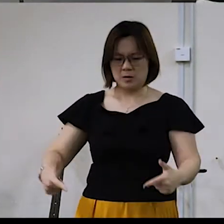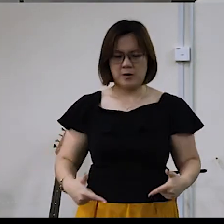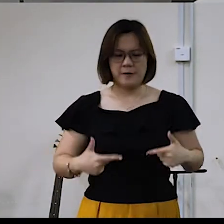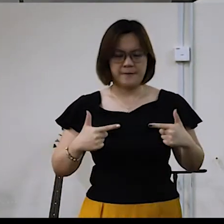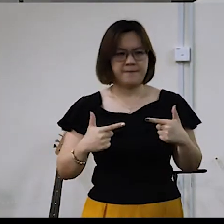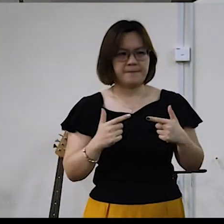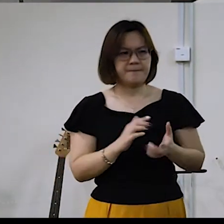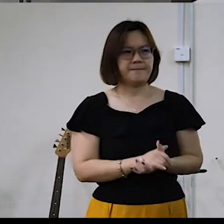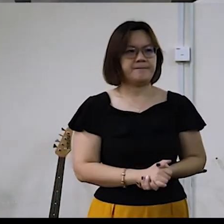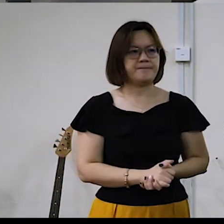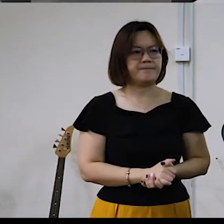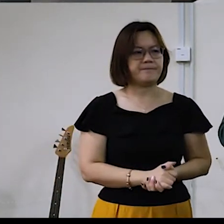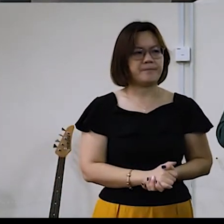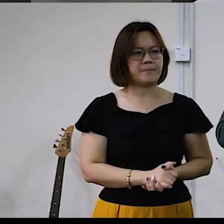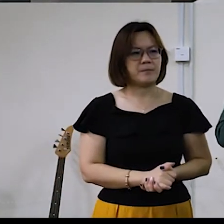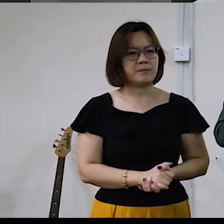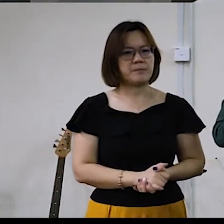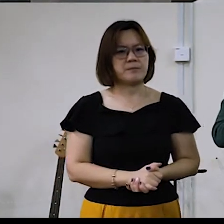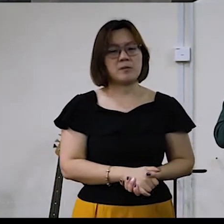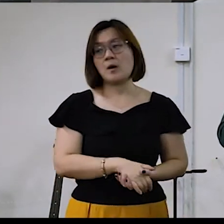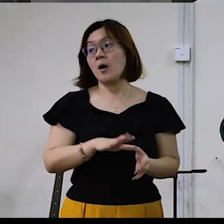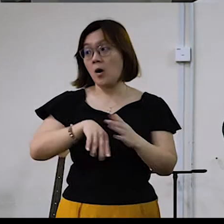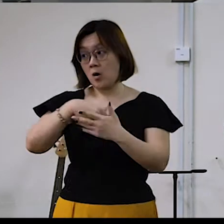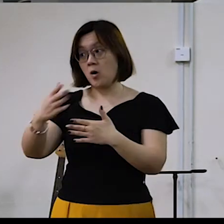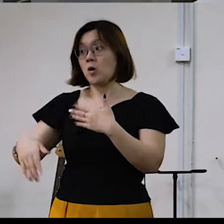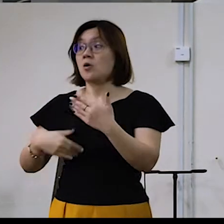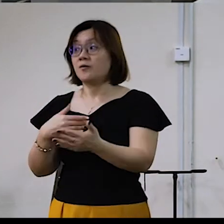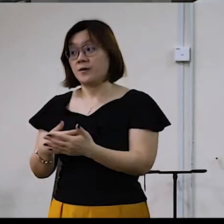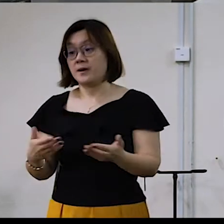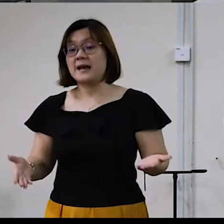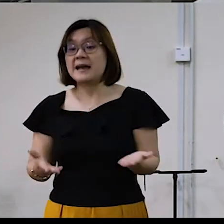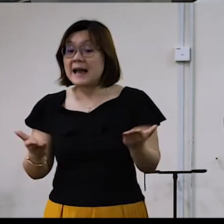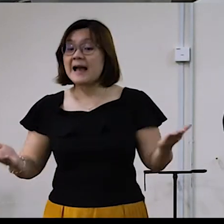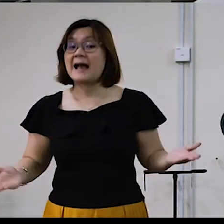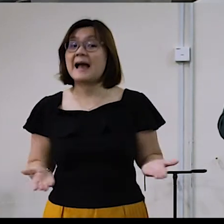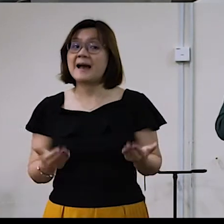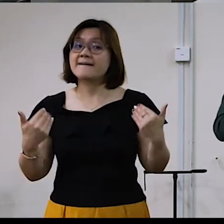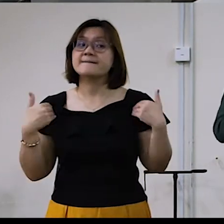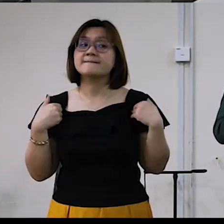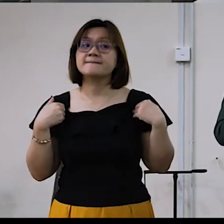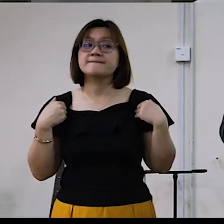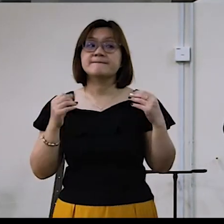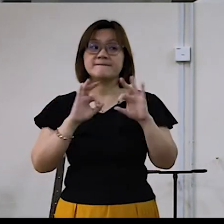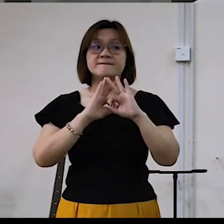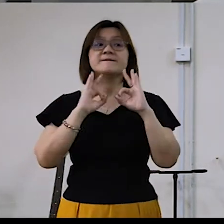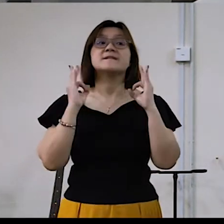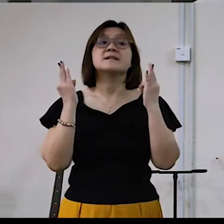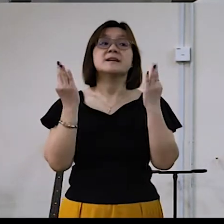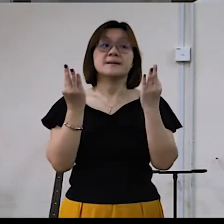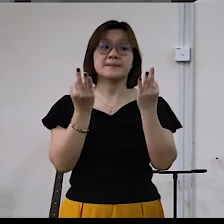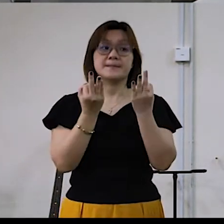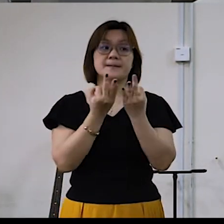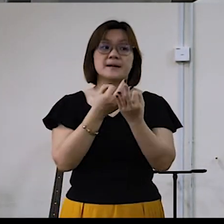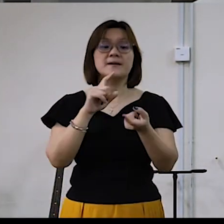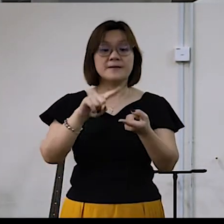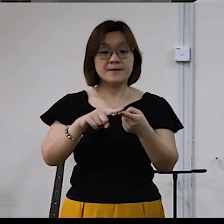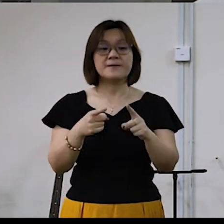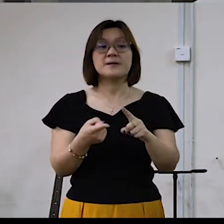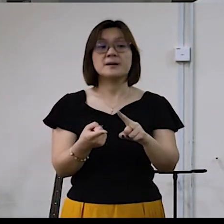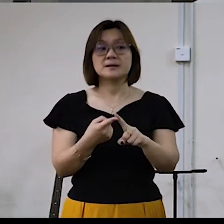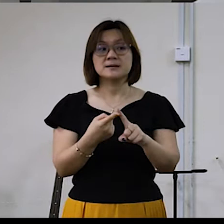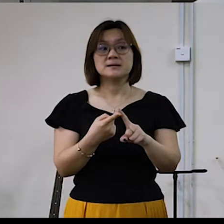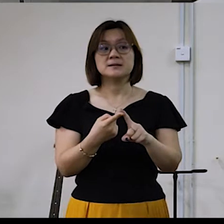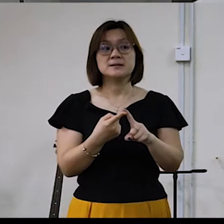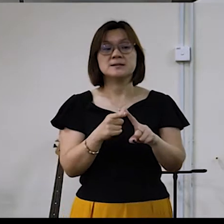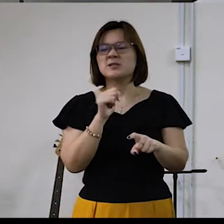right? You have family, you have friends whom you love. Okay, they are not in the Lord yet. They are not reading the word, but you do it. Because you will